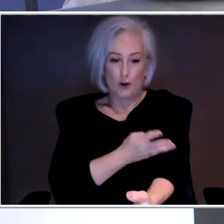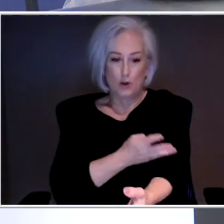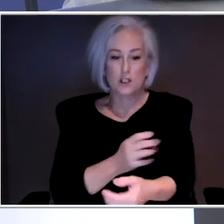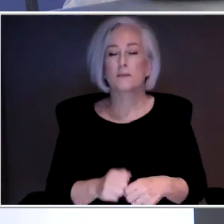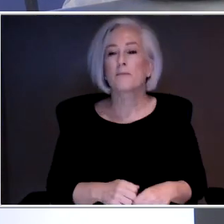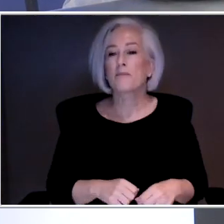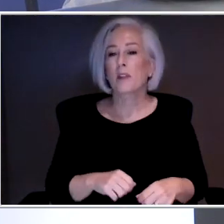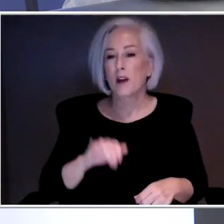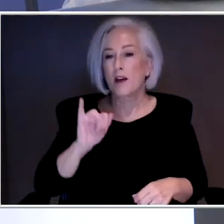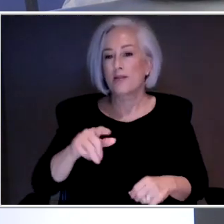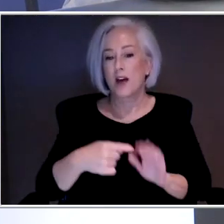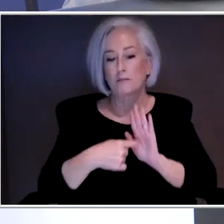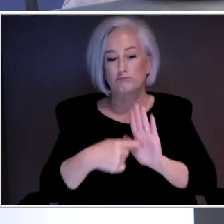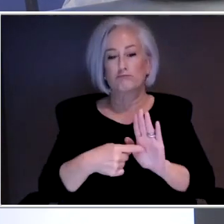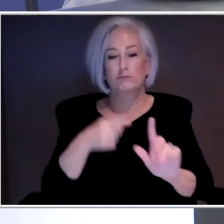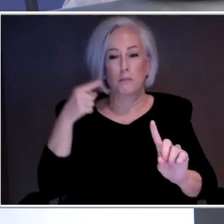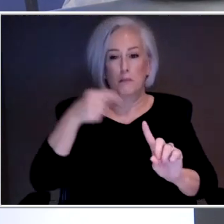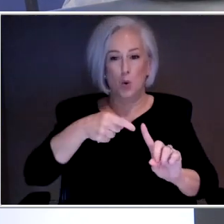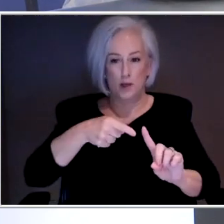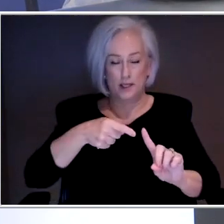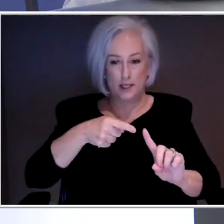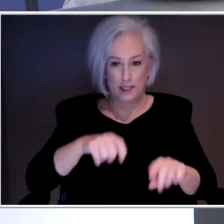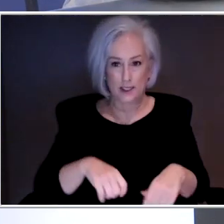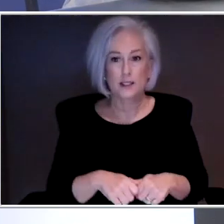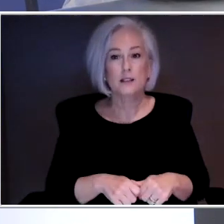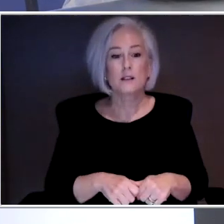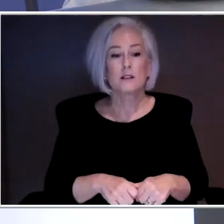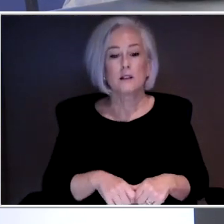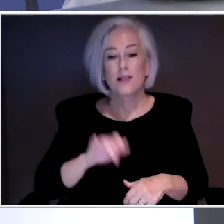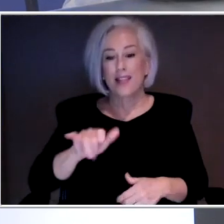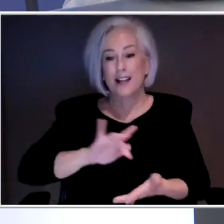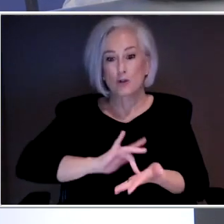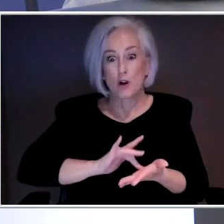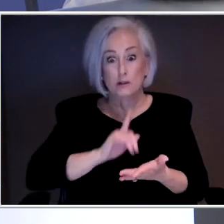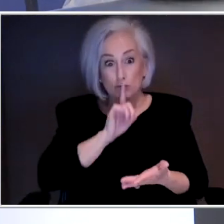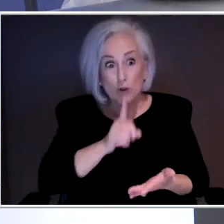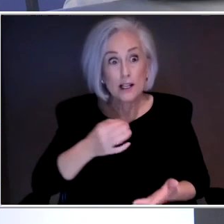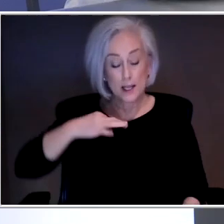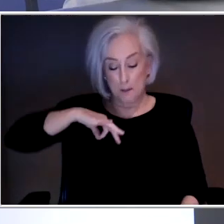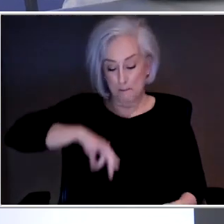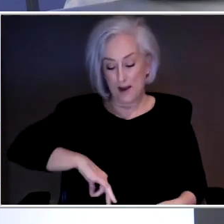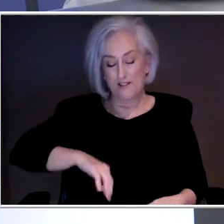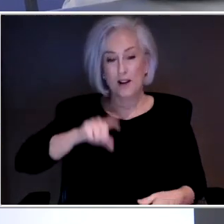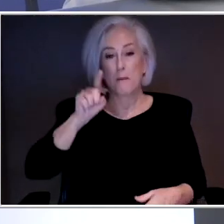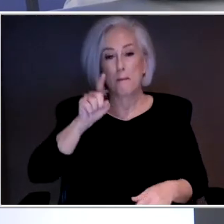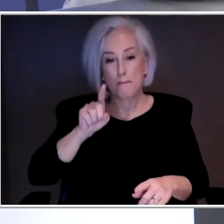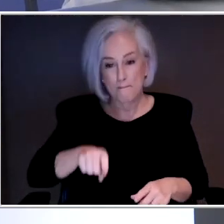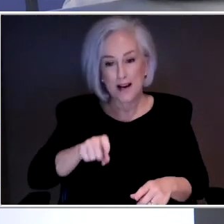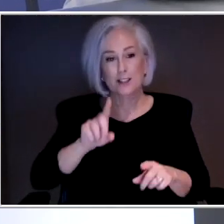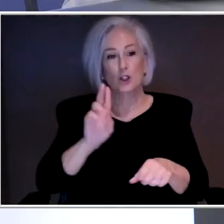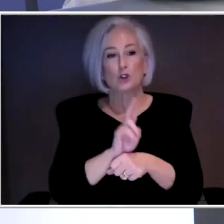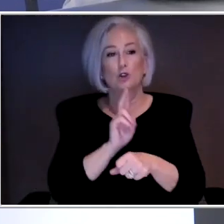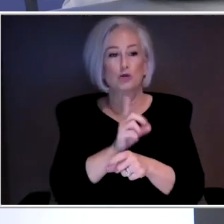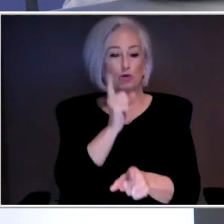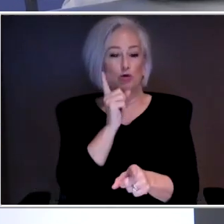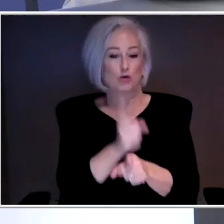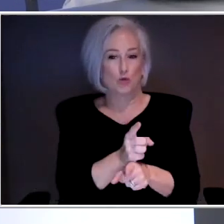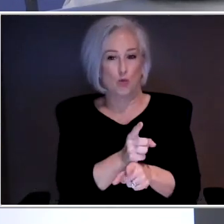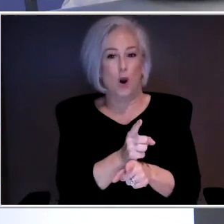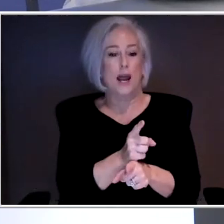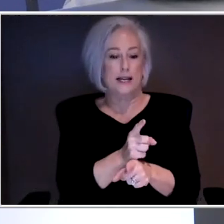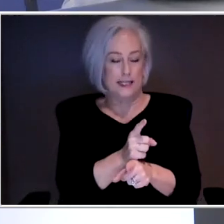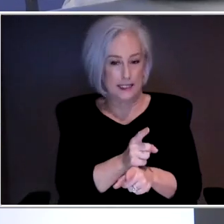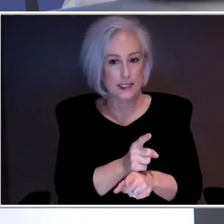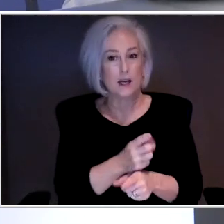the point you're making, is that these drugs can be incredibly beneficial, but they have to be used under the right guidance, with the right dosage, with